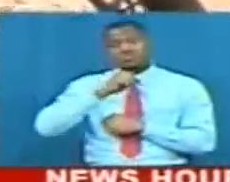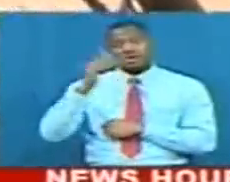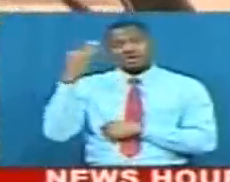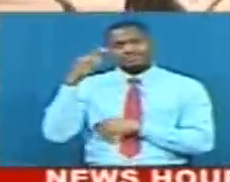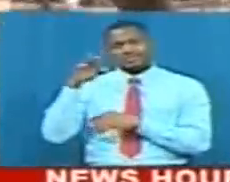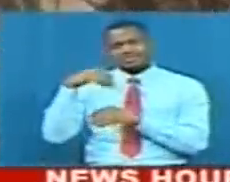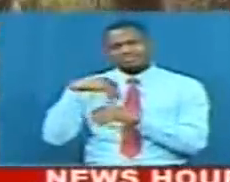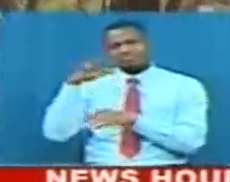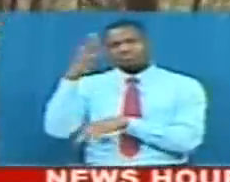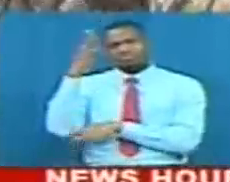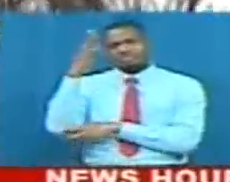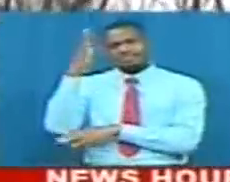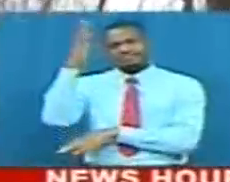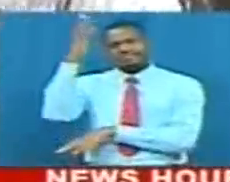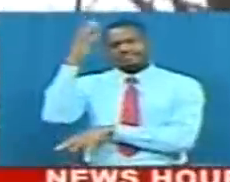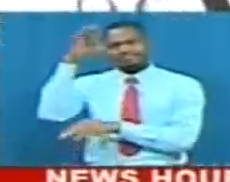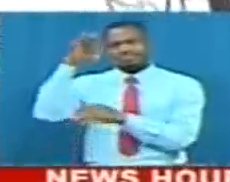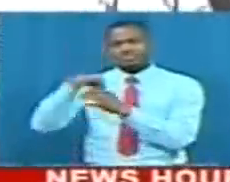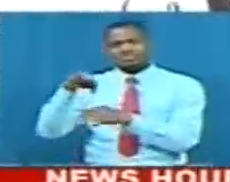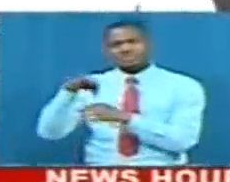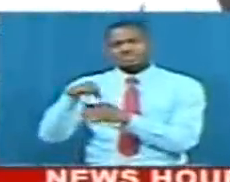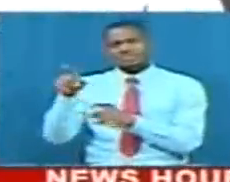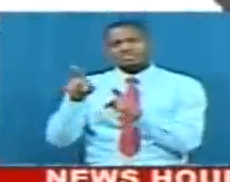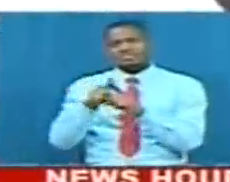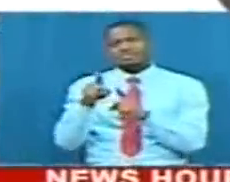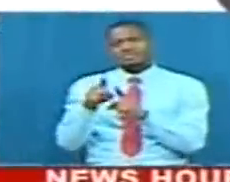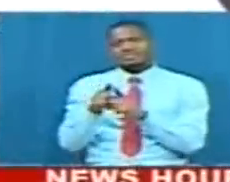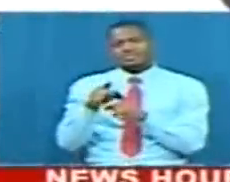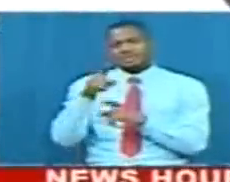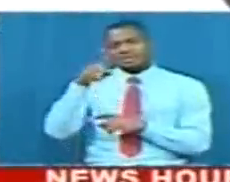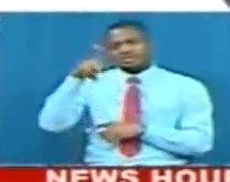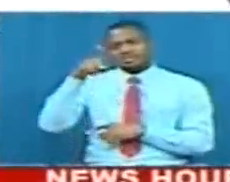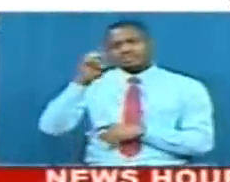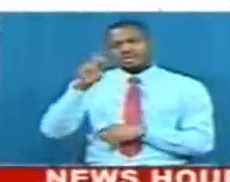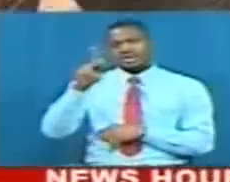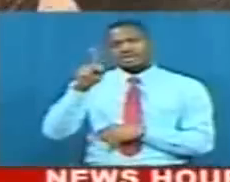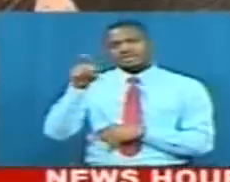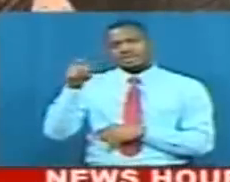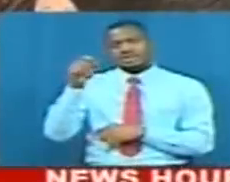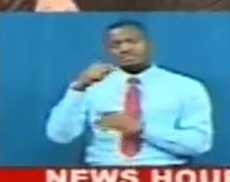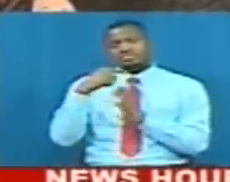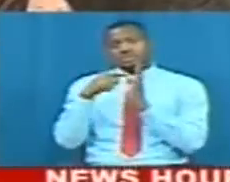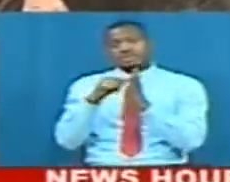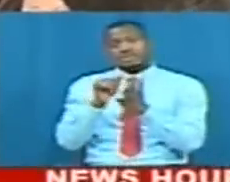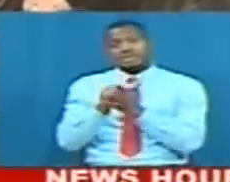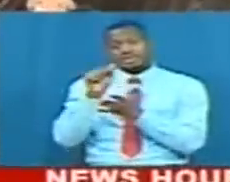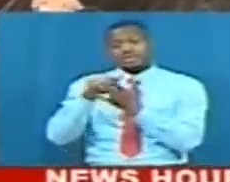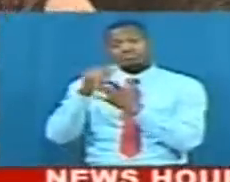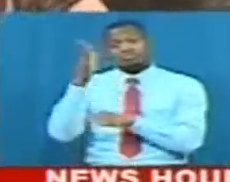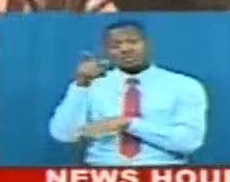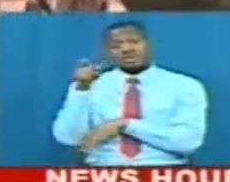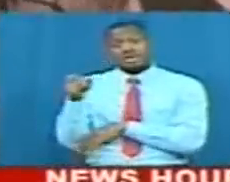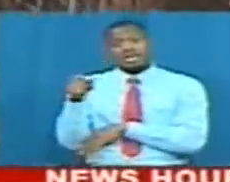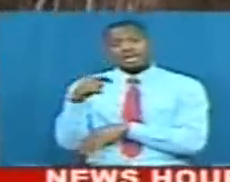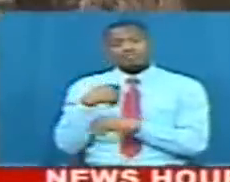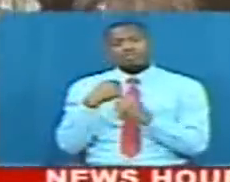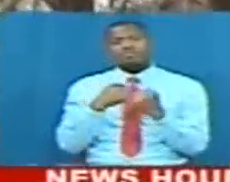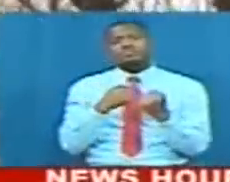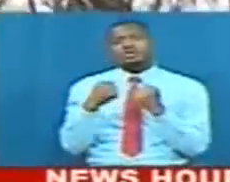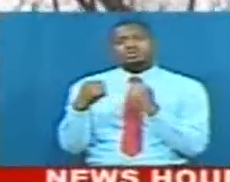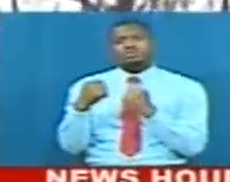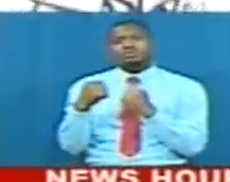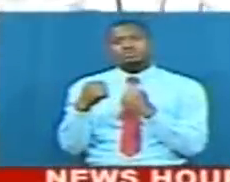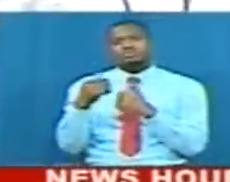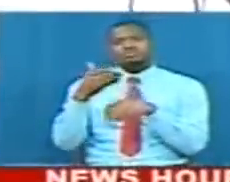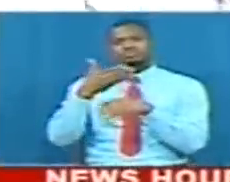planted a sacred tree known in Bimoba language as Bek. Folklore states that the pek tree has